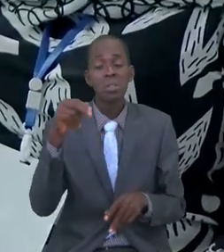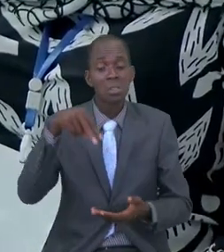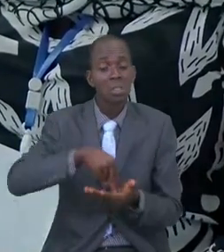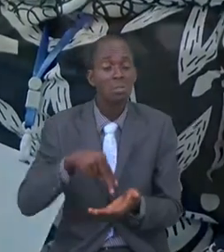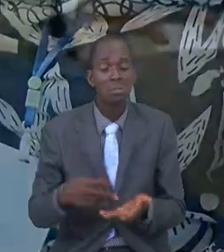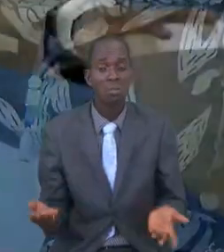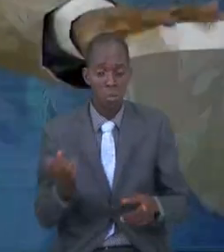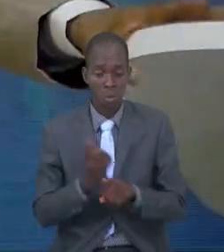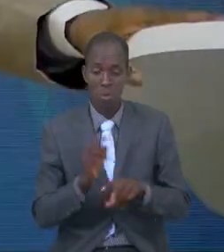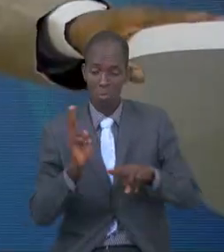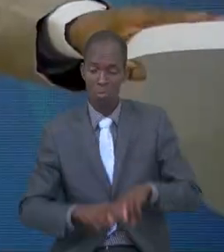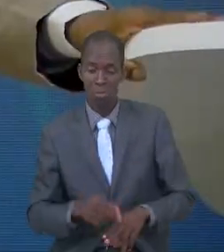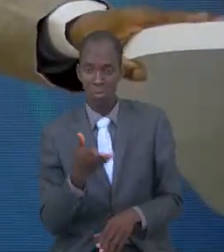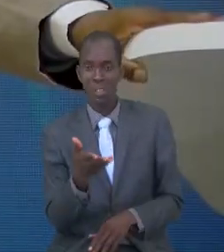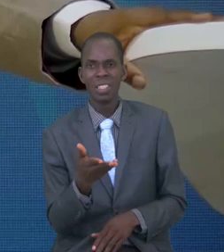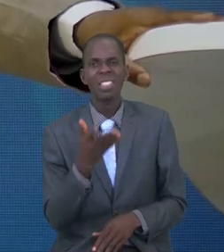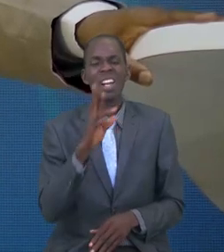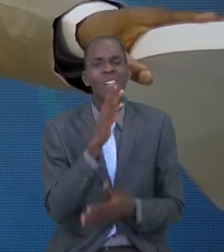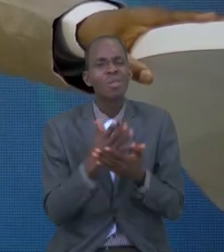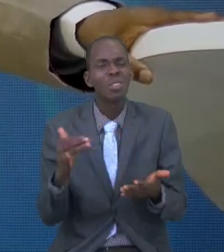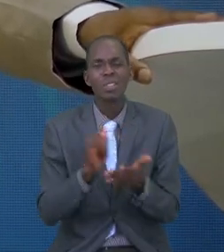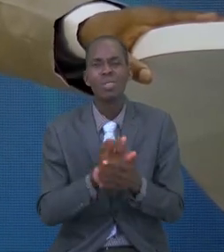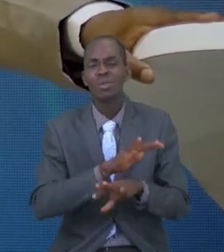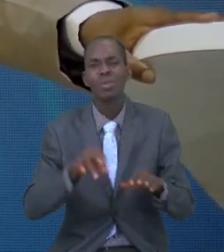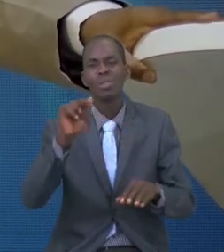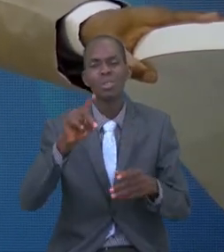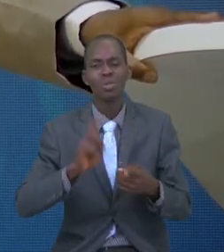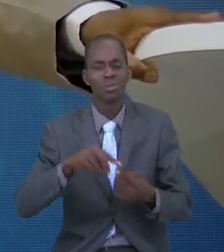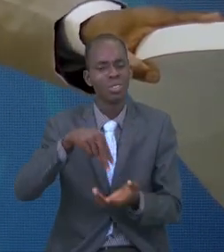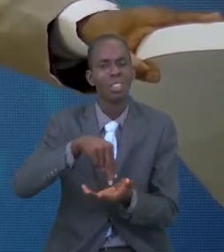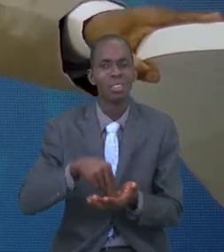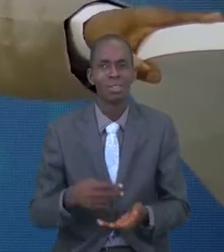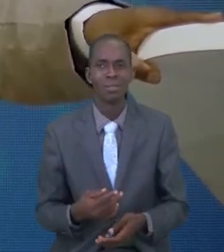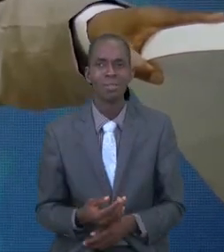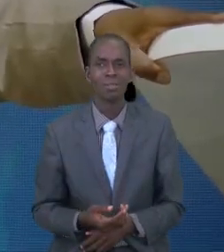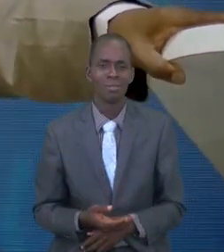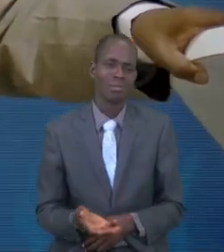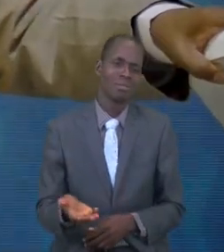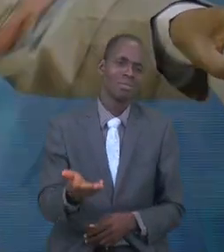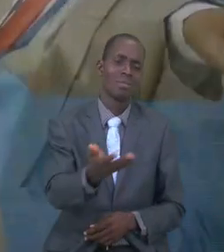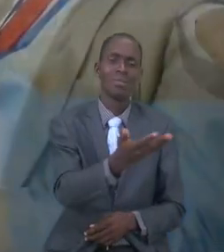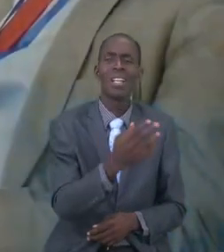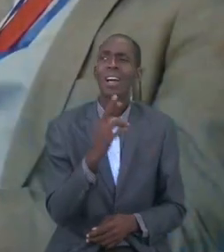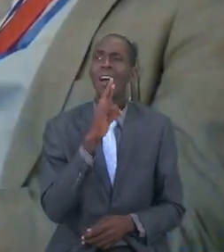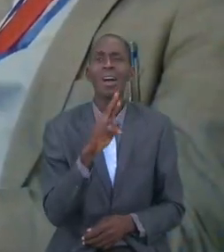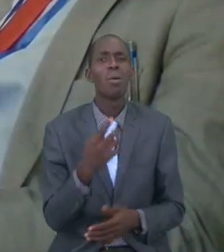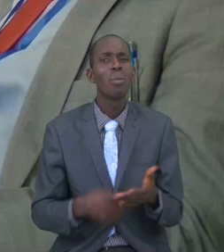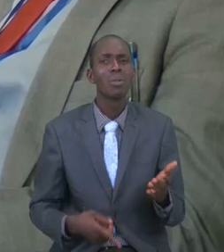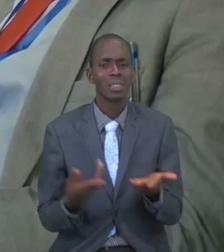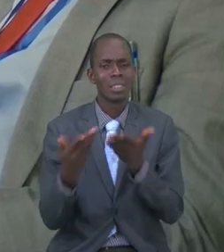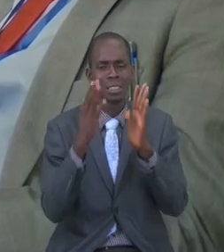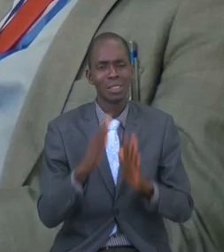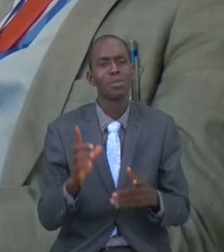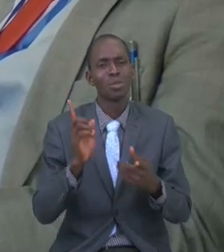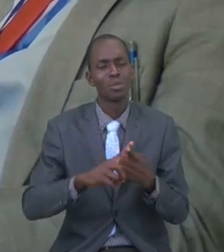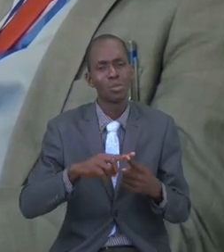There are things you deal with, you don't have to stand up. They are messengers of a reprobate king.